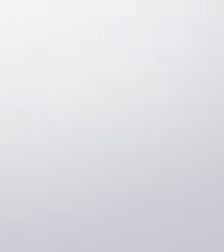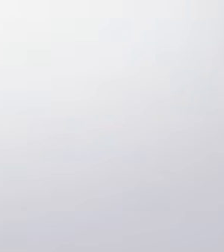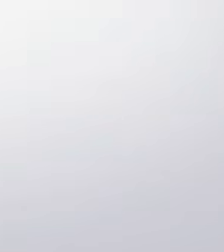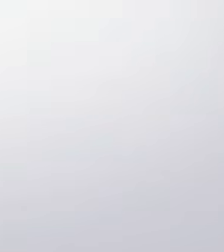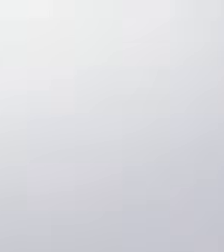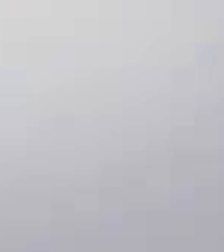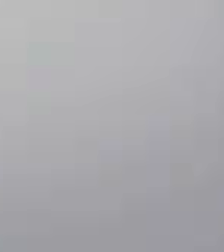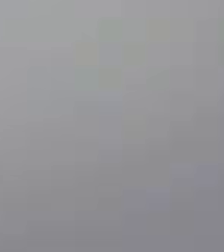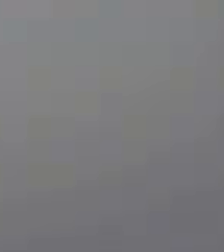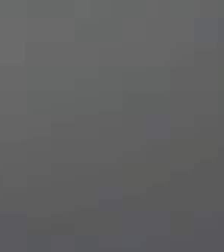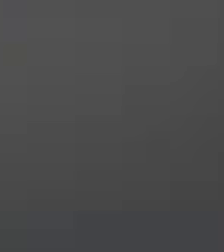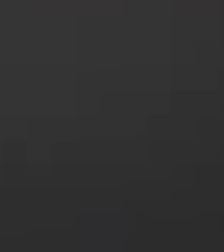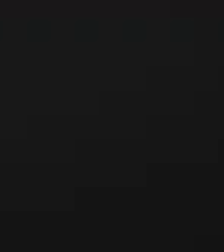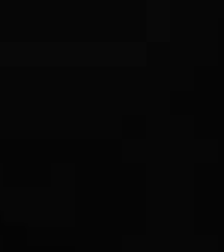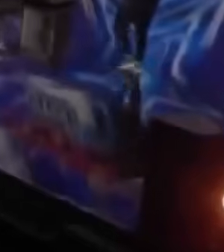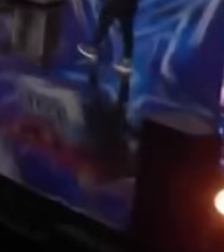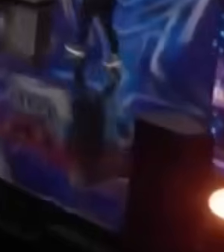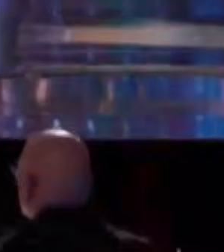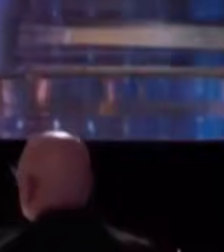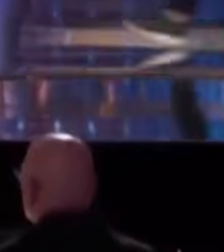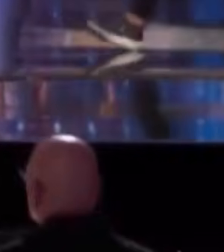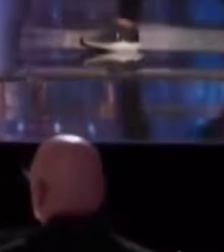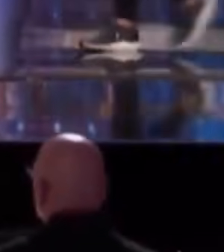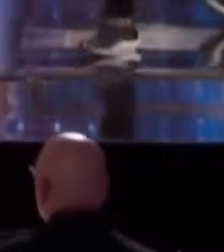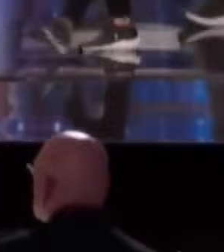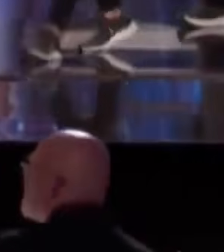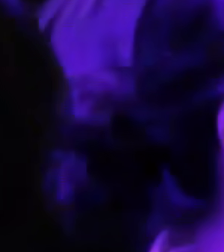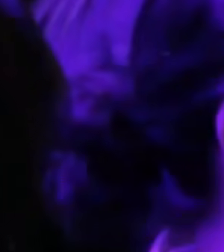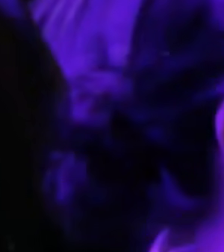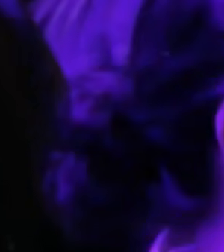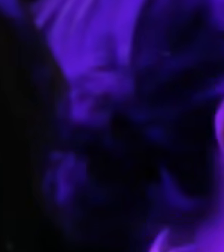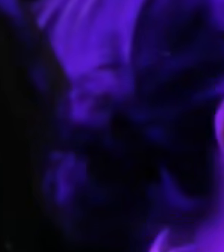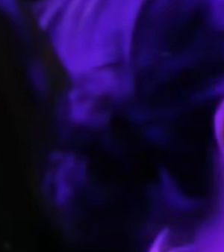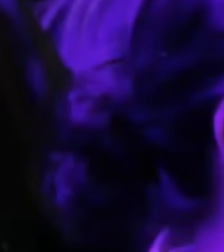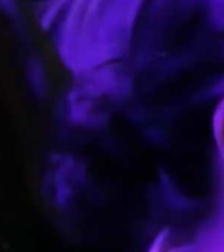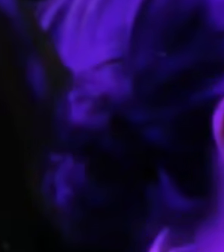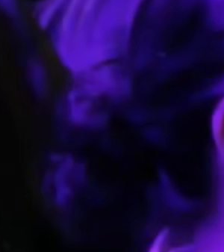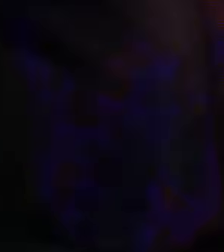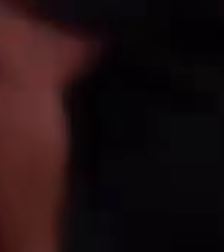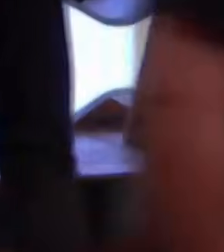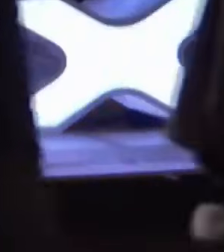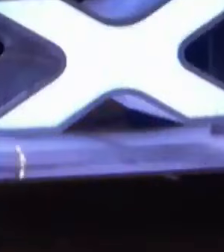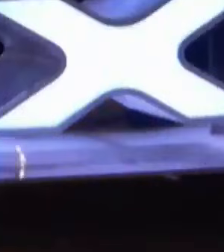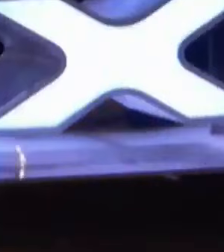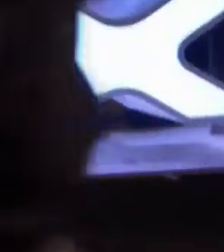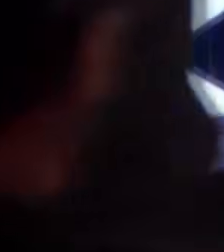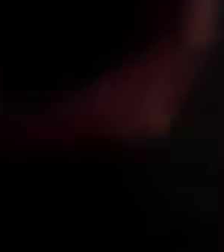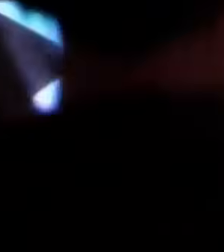Here we go.